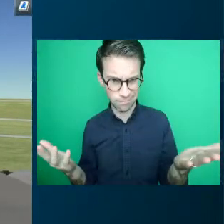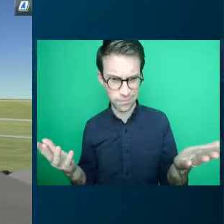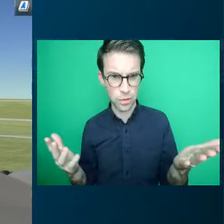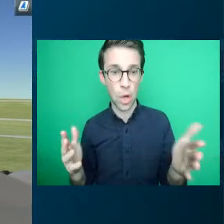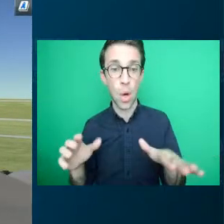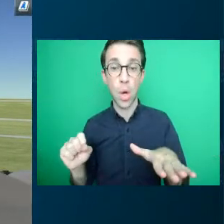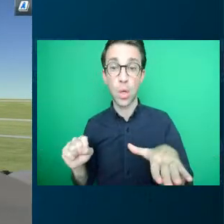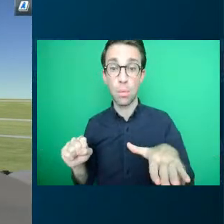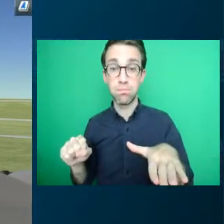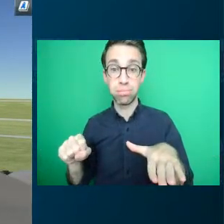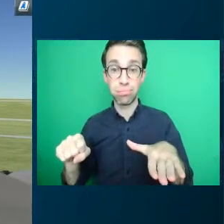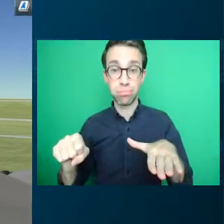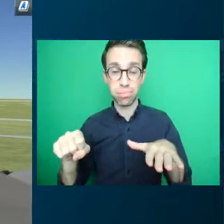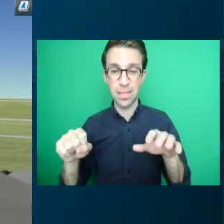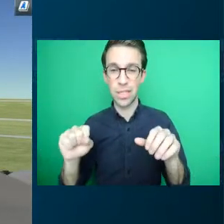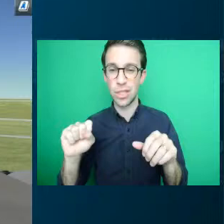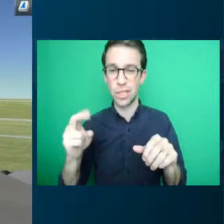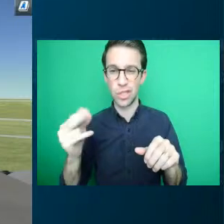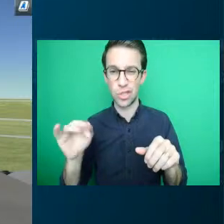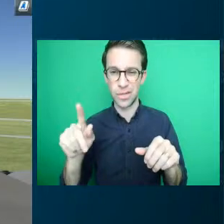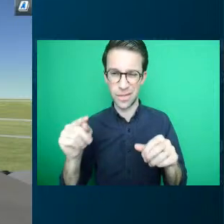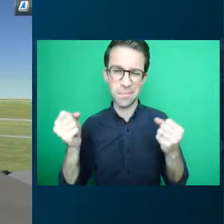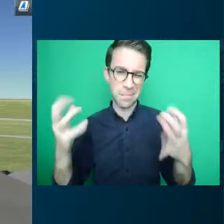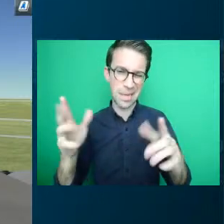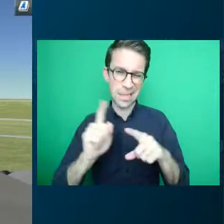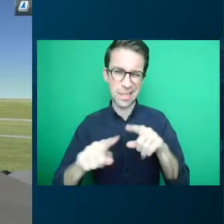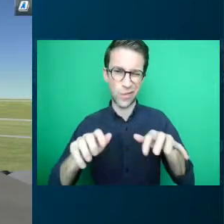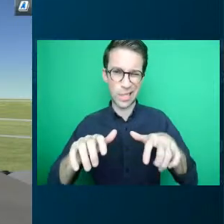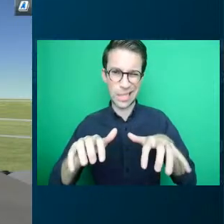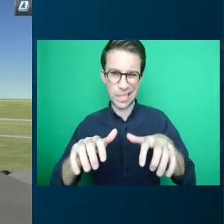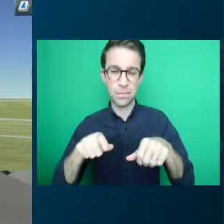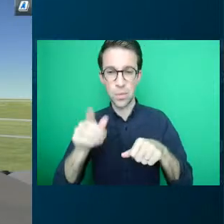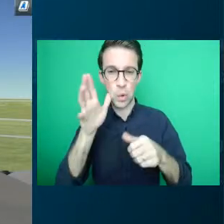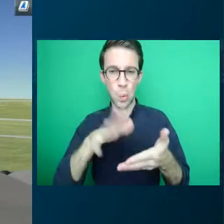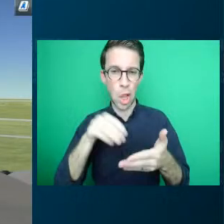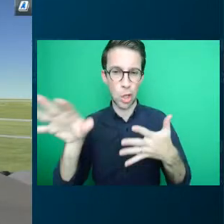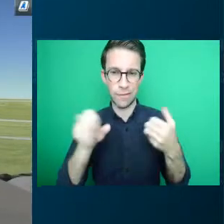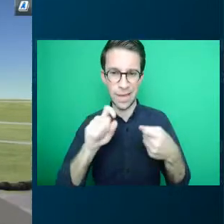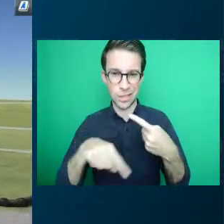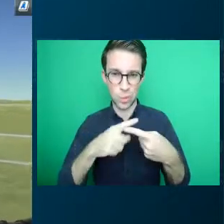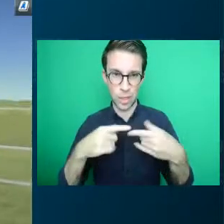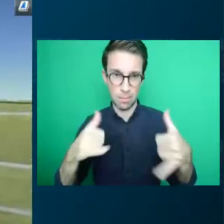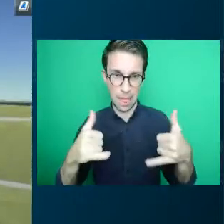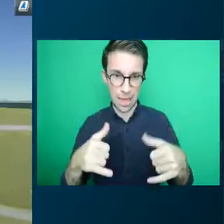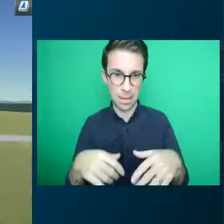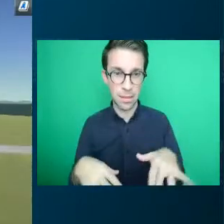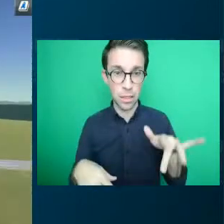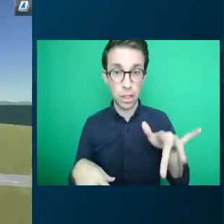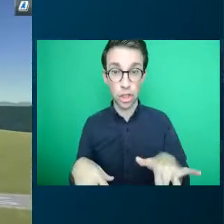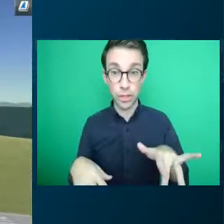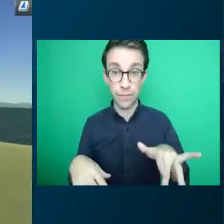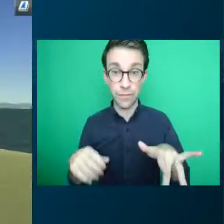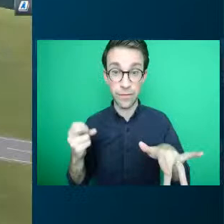throttle up. It's the shift key on this. There's a lot of different keys. You learn them pretty quickly when you play Kerbal. But I'm going to press the shift key,